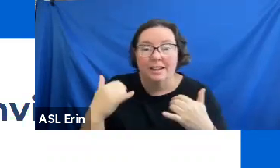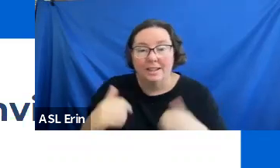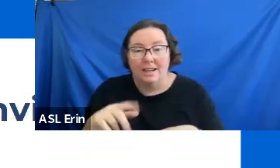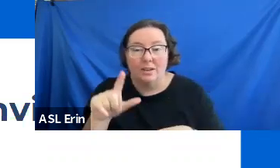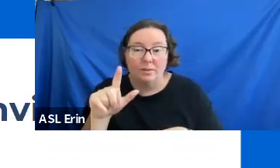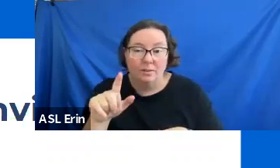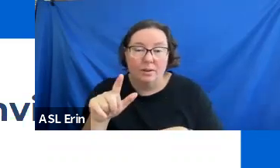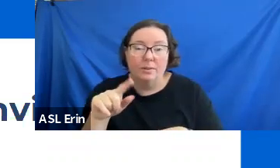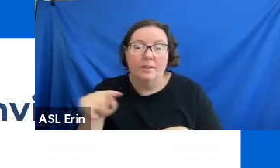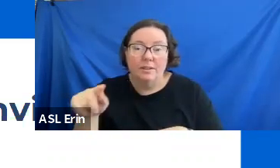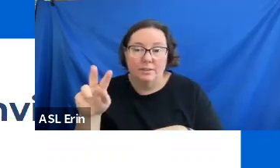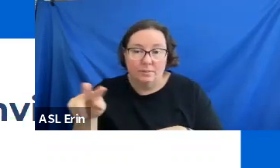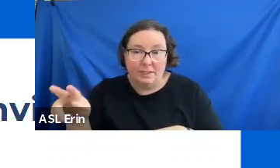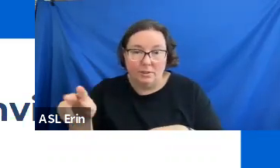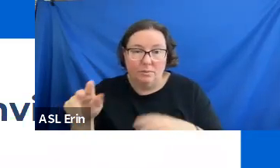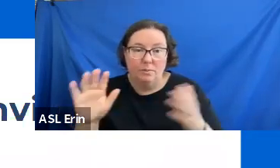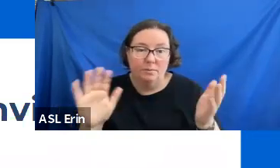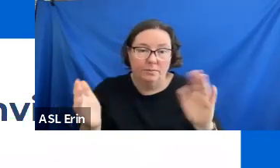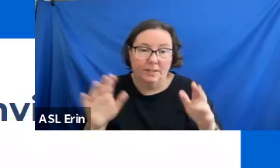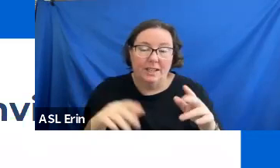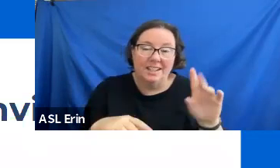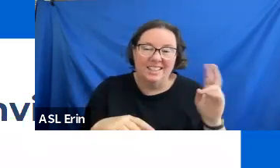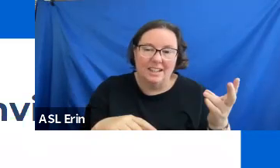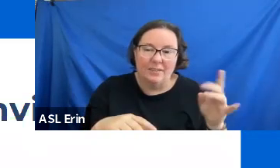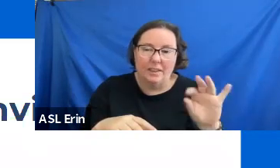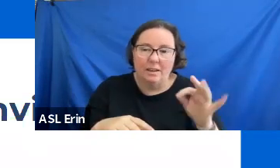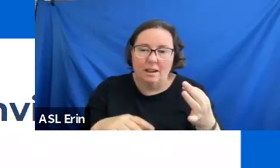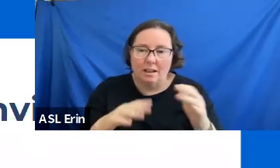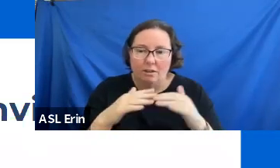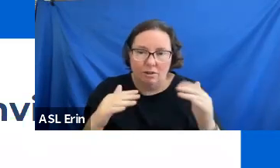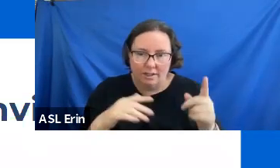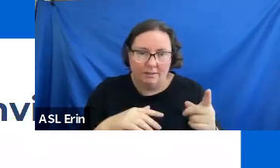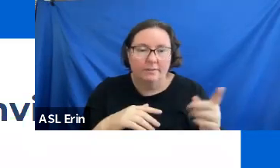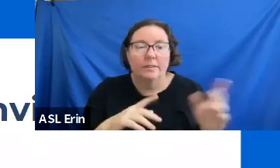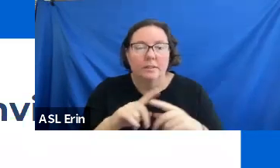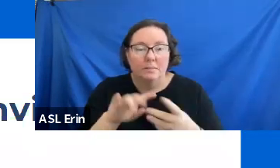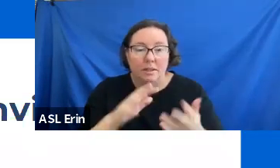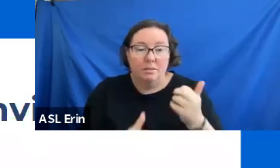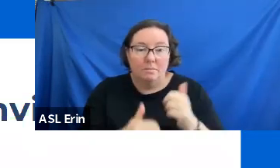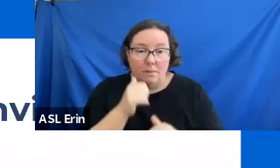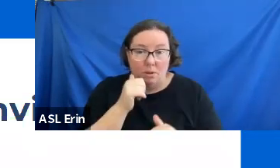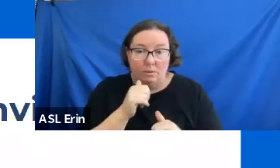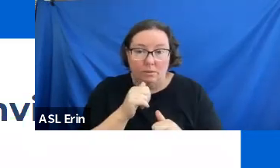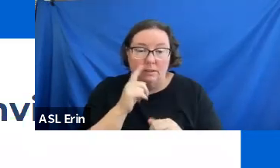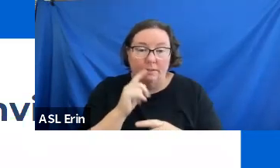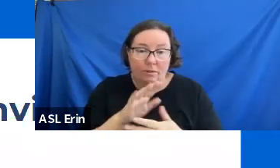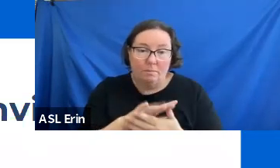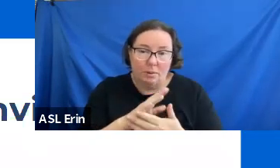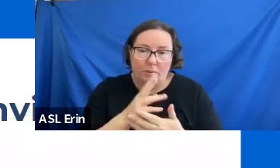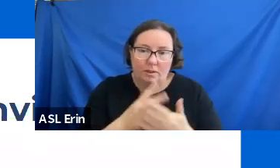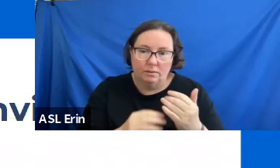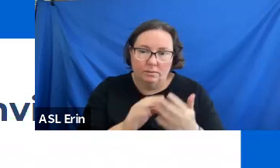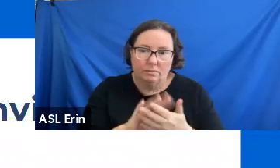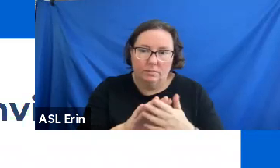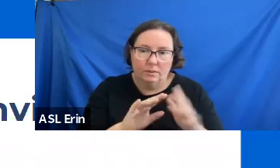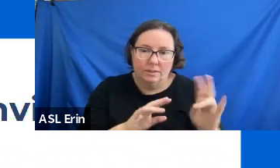2022, by 7th grade and 9th grade. You will see that the overwhelming majority for both school years across 7th and